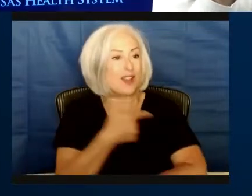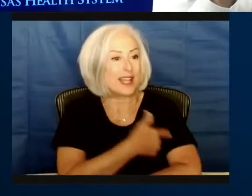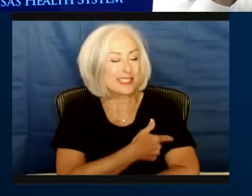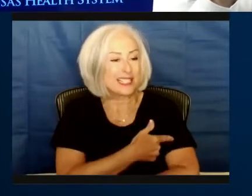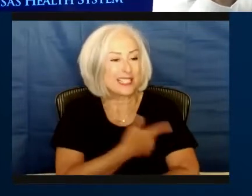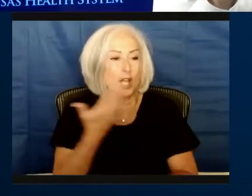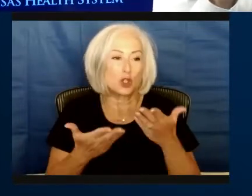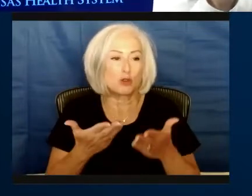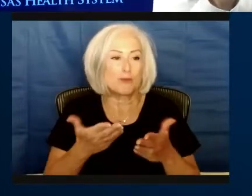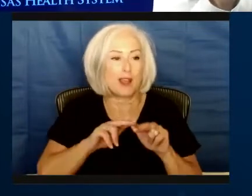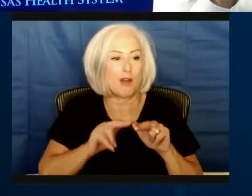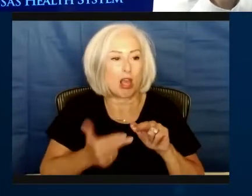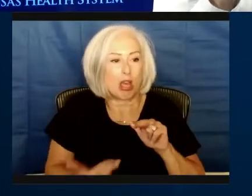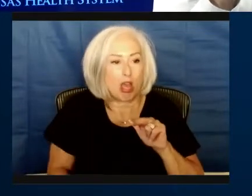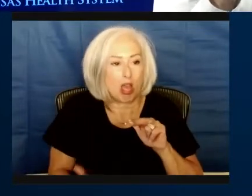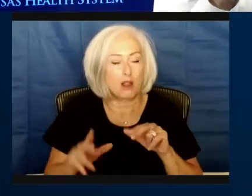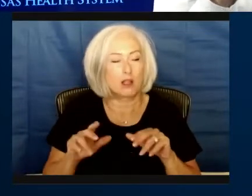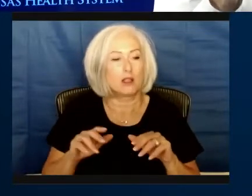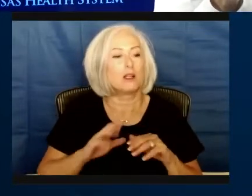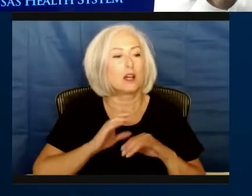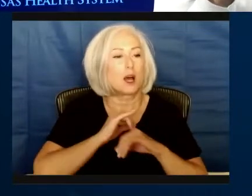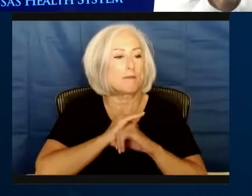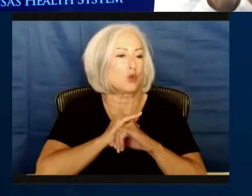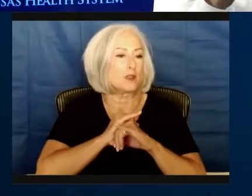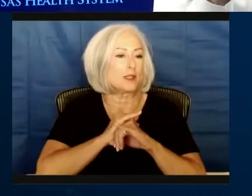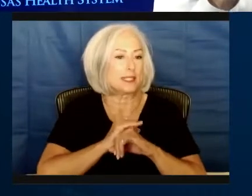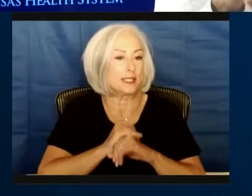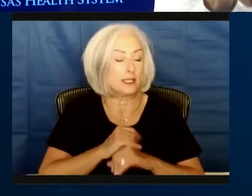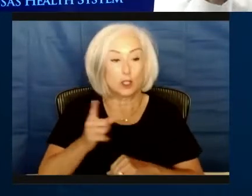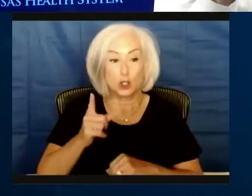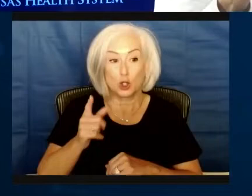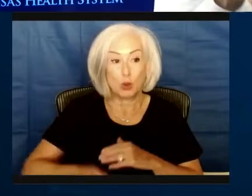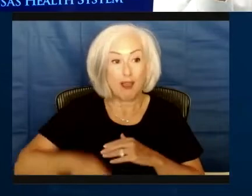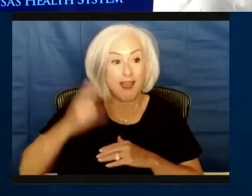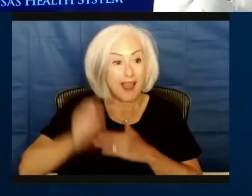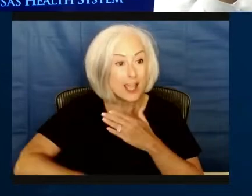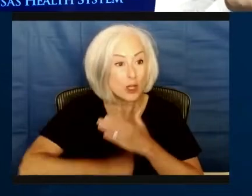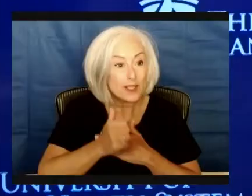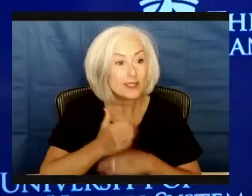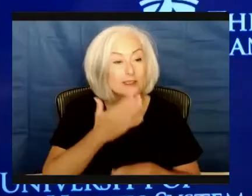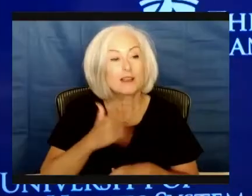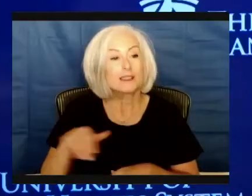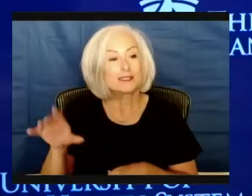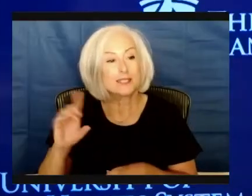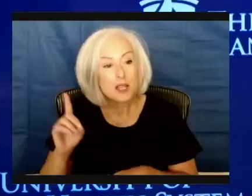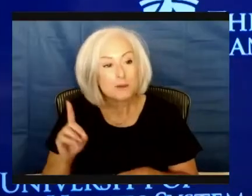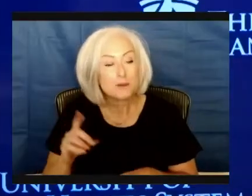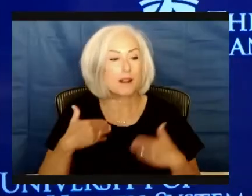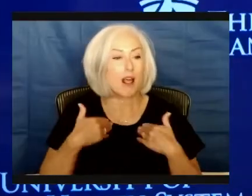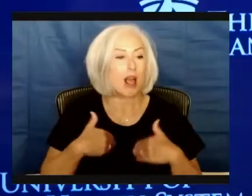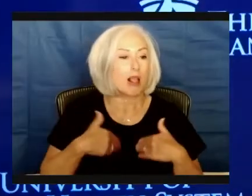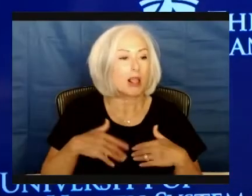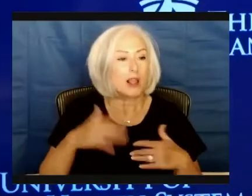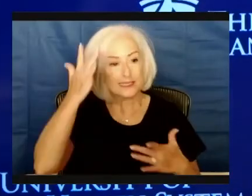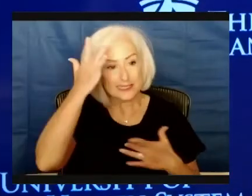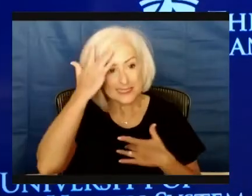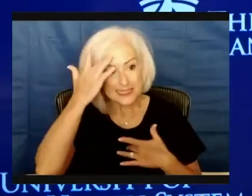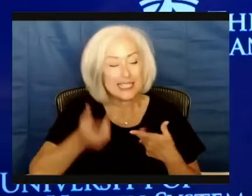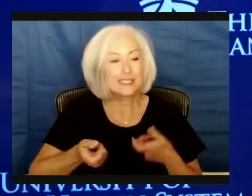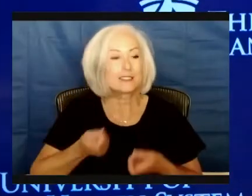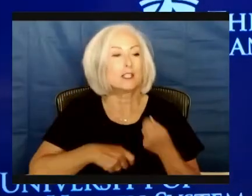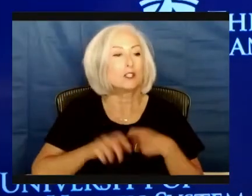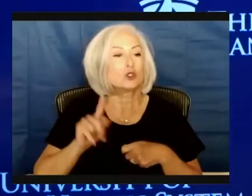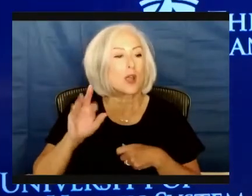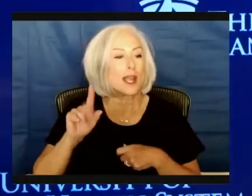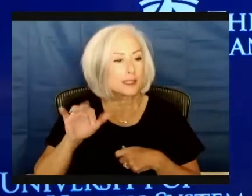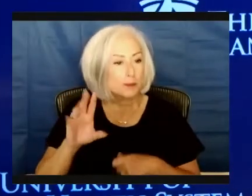if you're in a high-risk category. Remember the high-risk categories: obesity, diabetes, heart disease, lung disease, transplant, cancer, et cetera. If you're in one of those